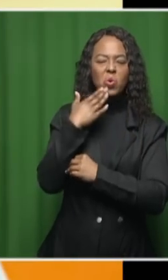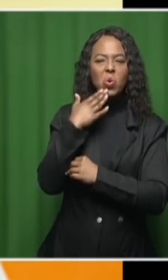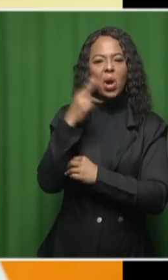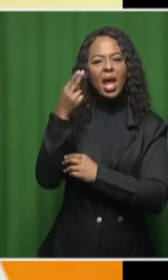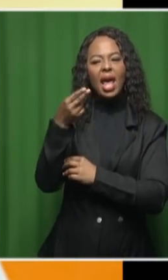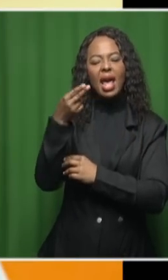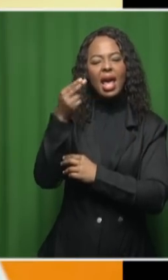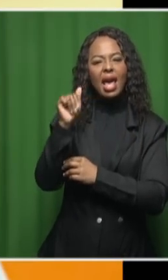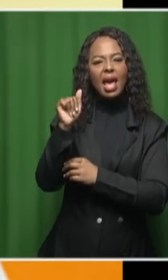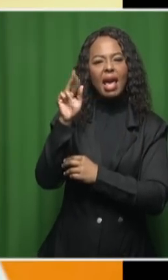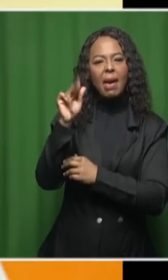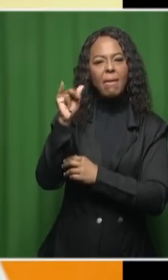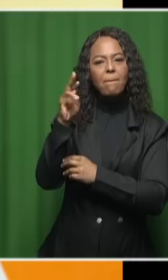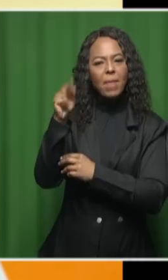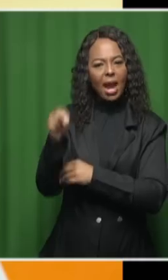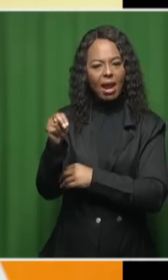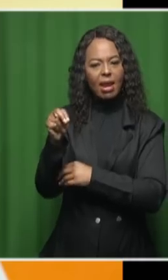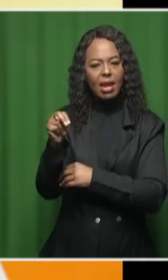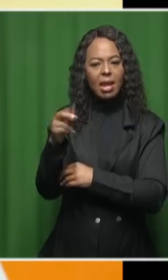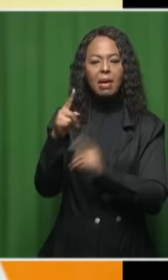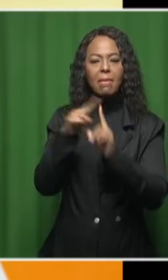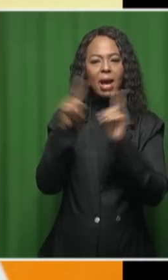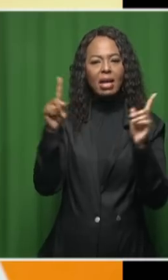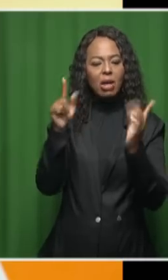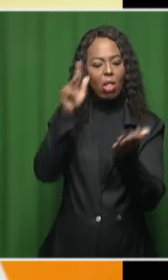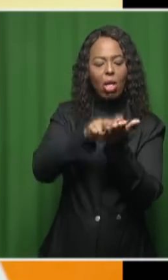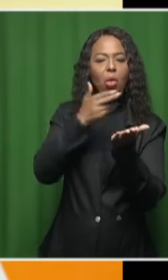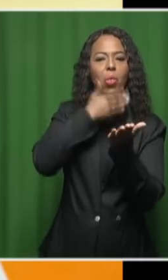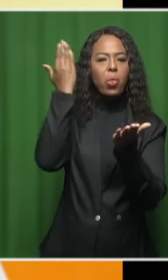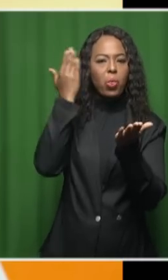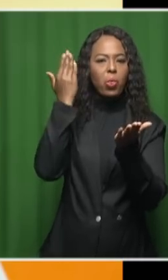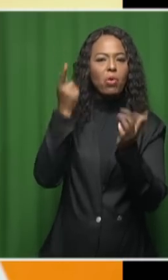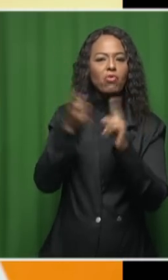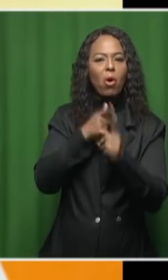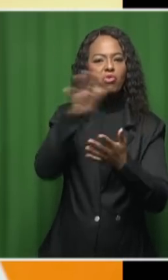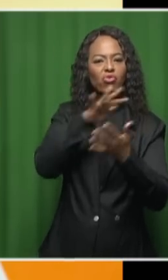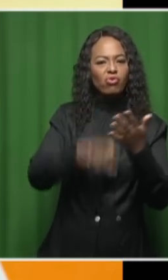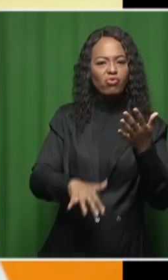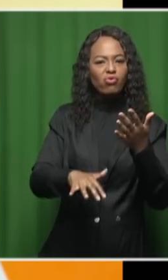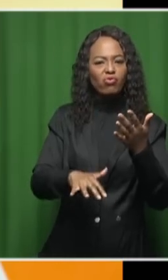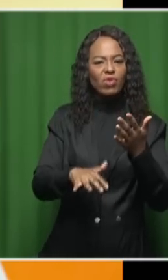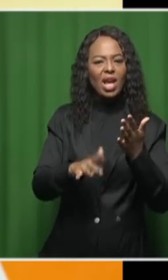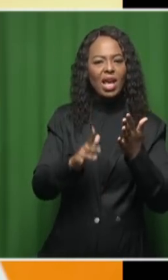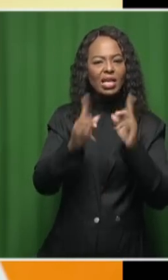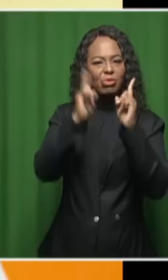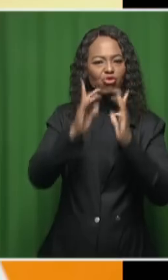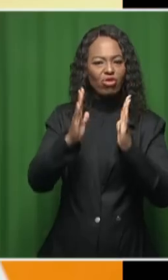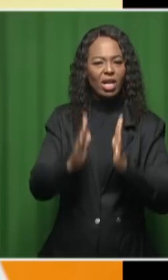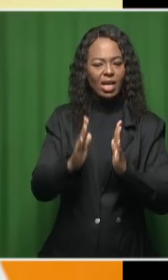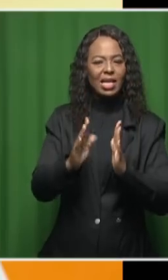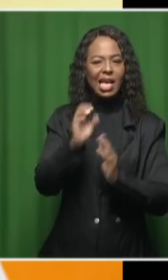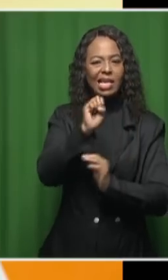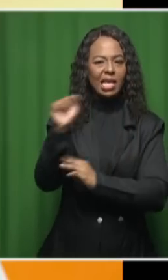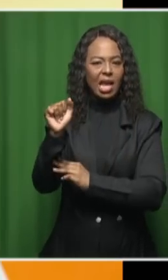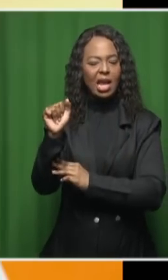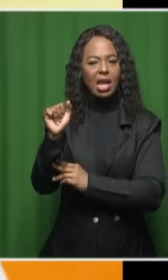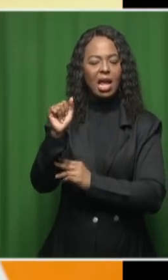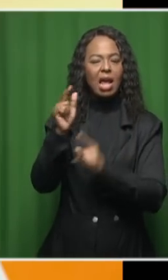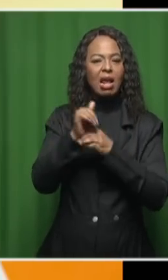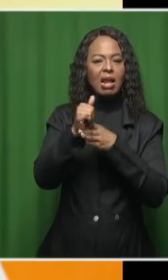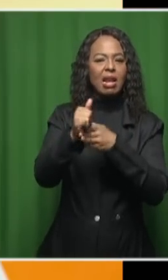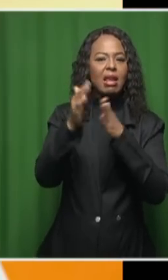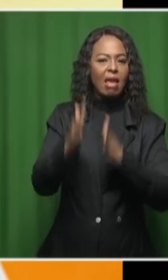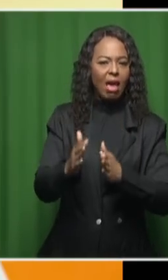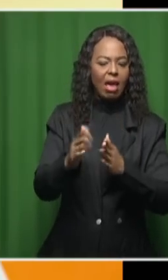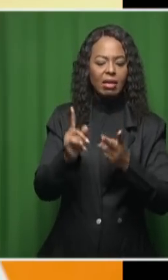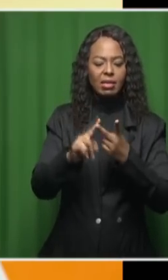unauthorized biography or a critique of Action SA's leader, and his sort of political affiliations